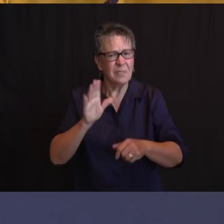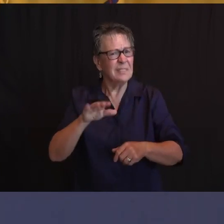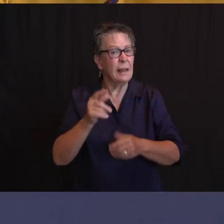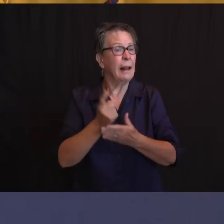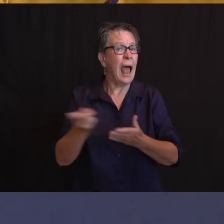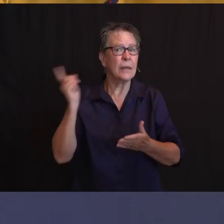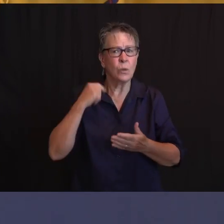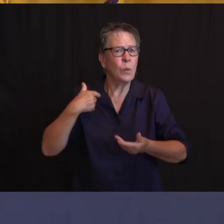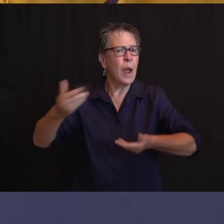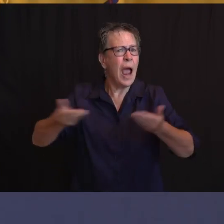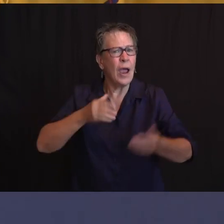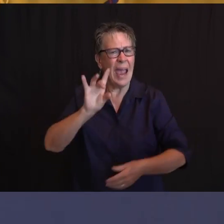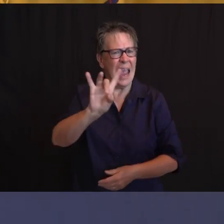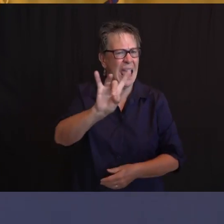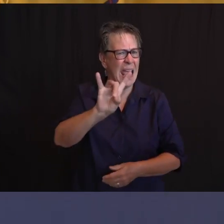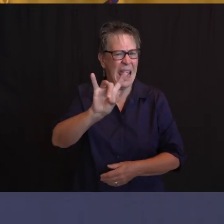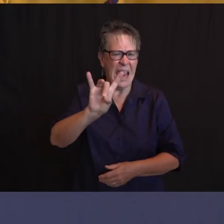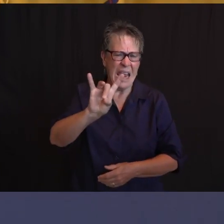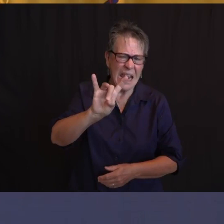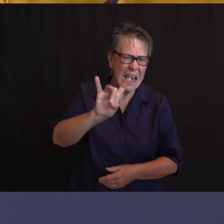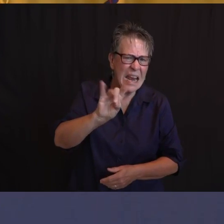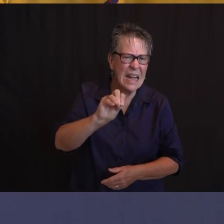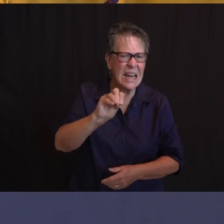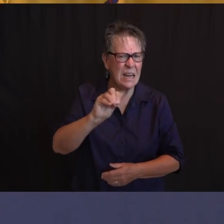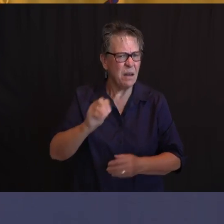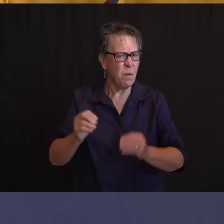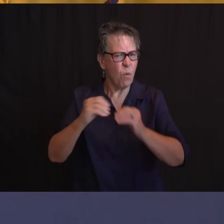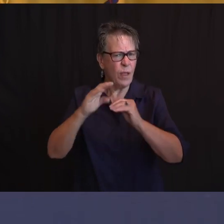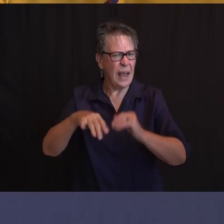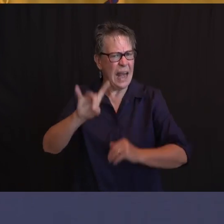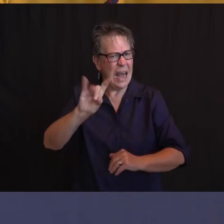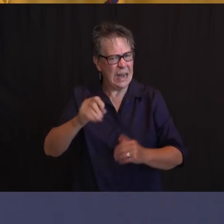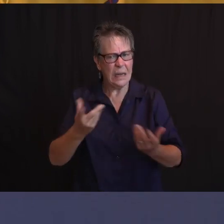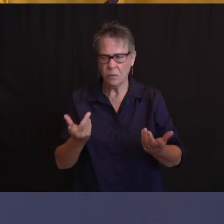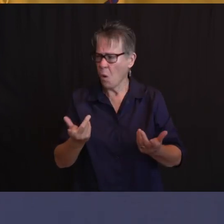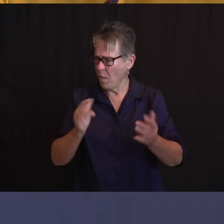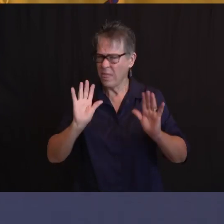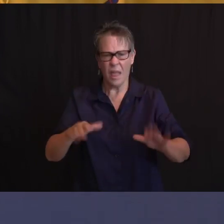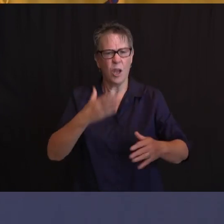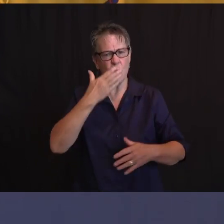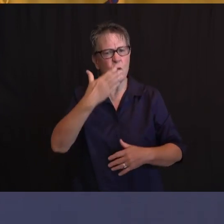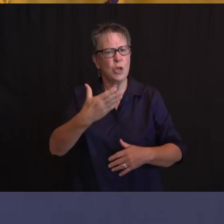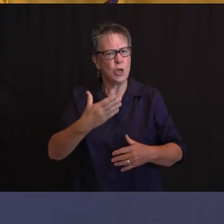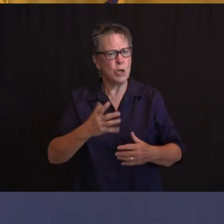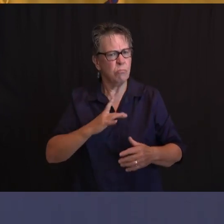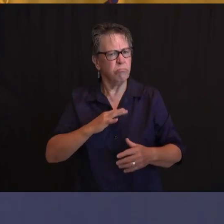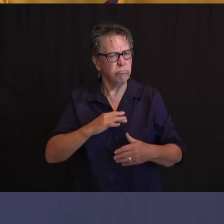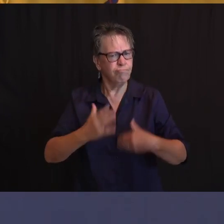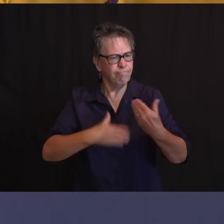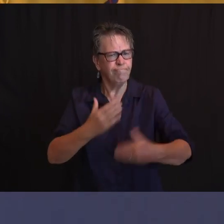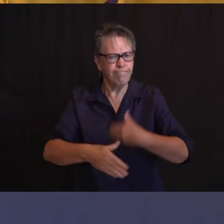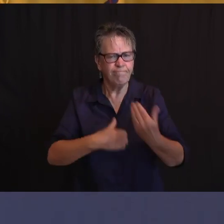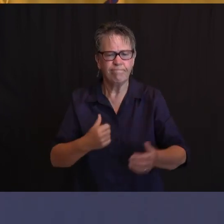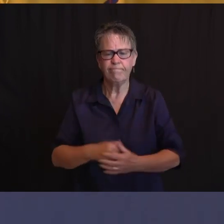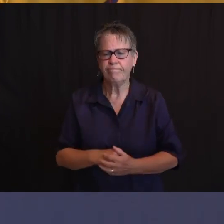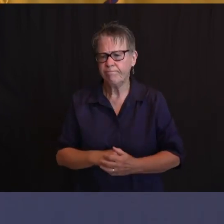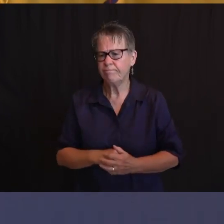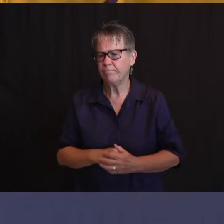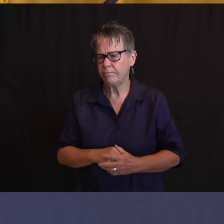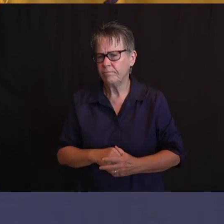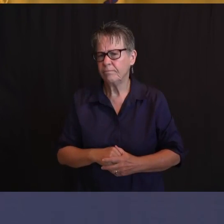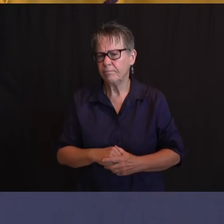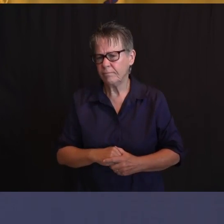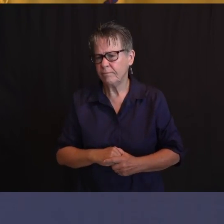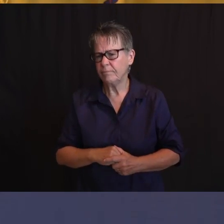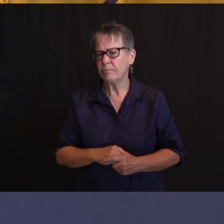to, I think, listen, I don't want to make news, but I think we're getting very close on some steps we could take, and